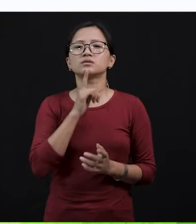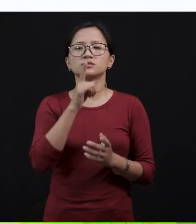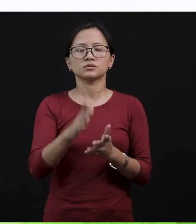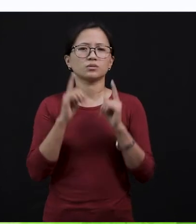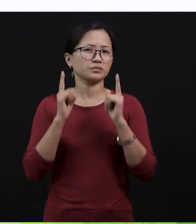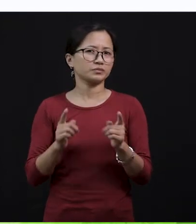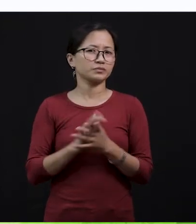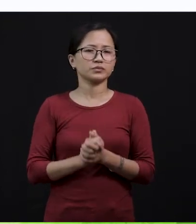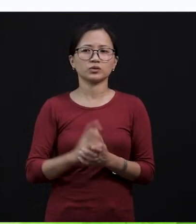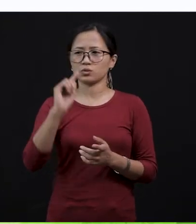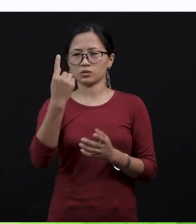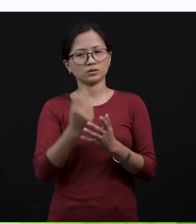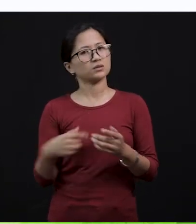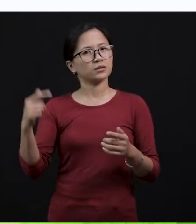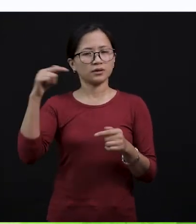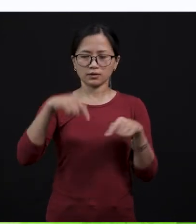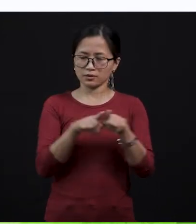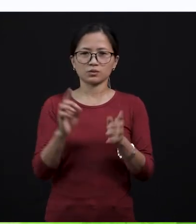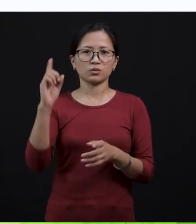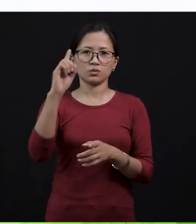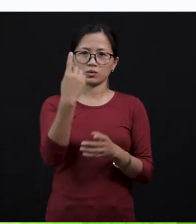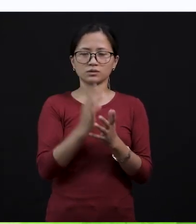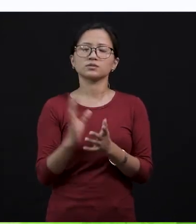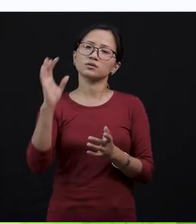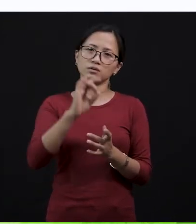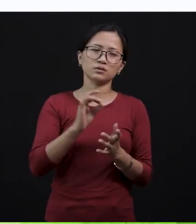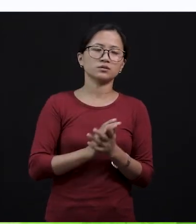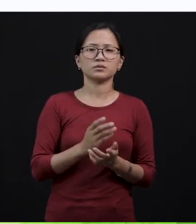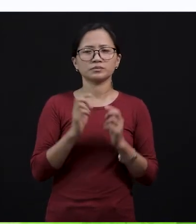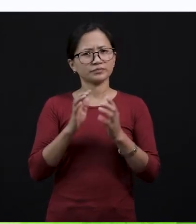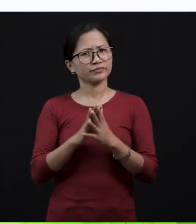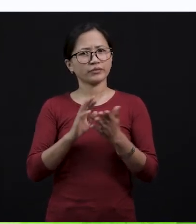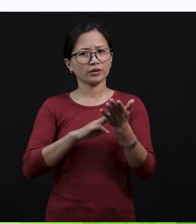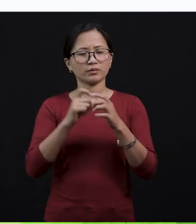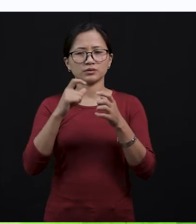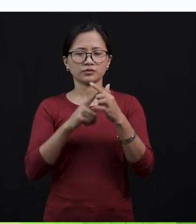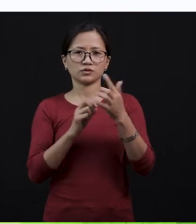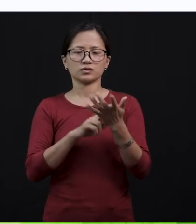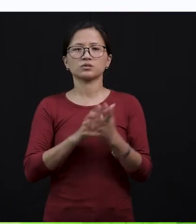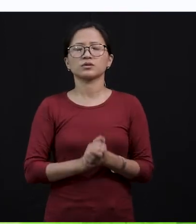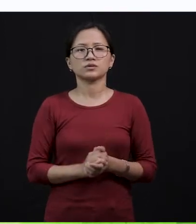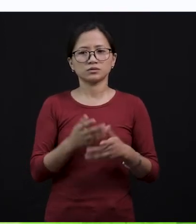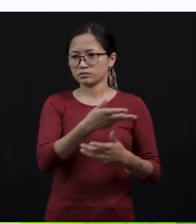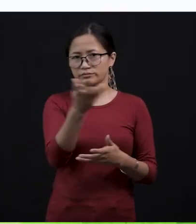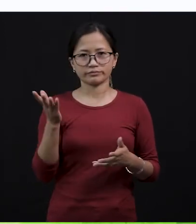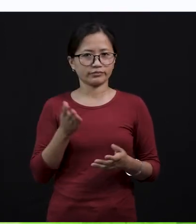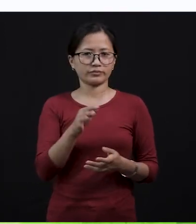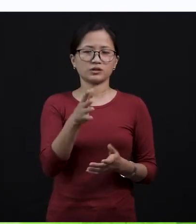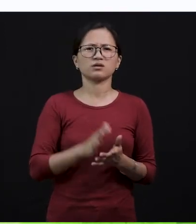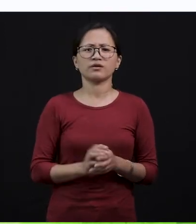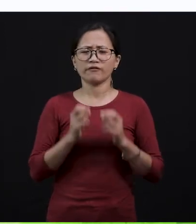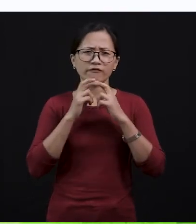you once and once again, Macavity is not there. So that is our Macavity. He's